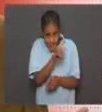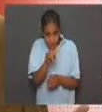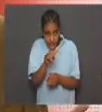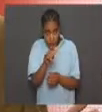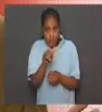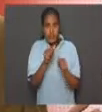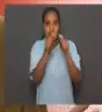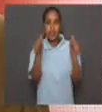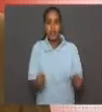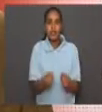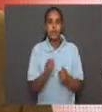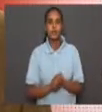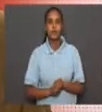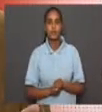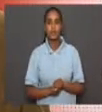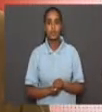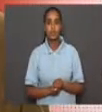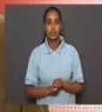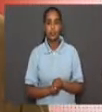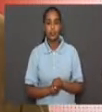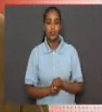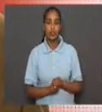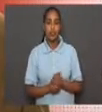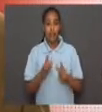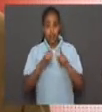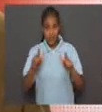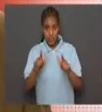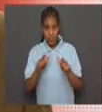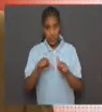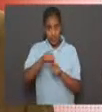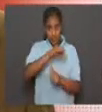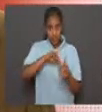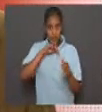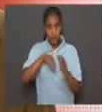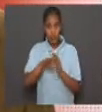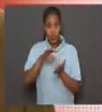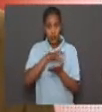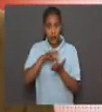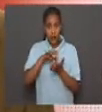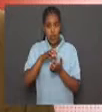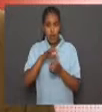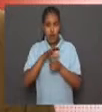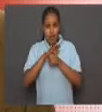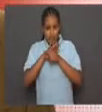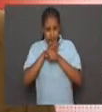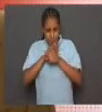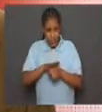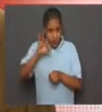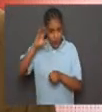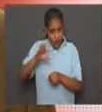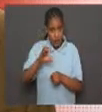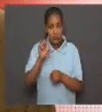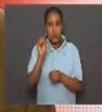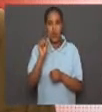same size. The larger atoms in alloys exert a compressive force on